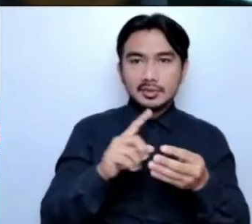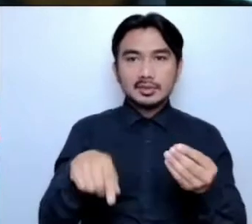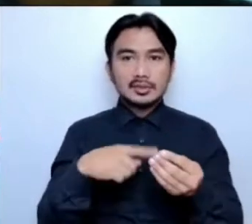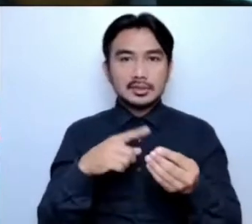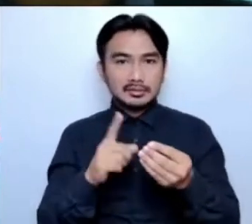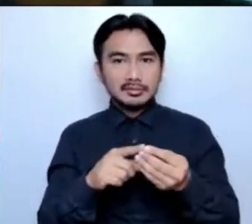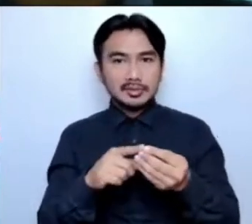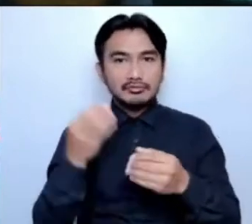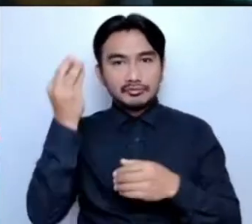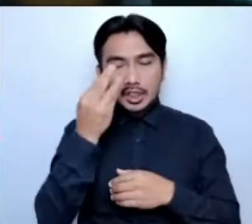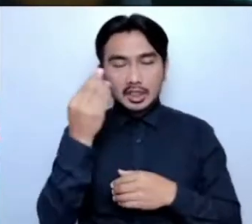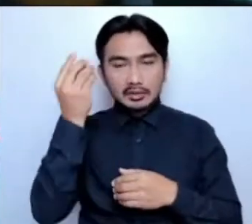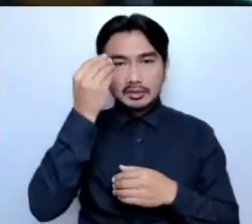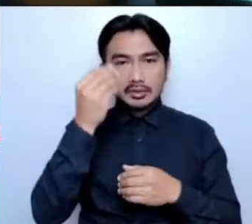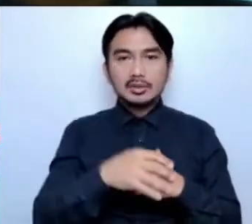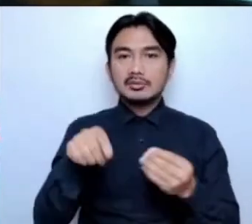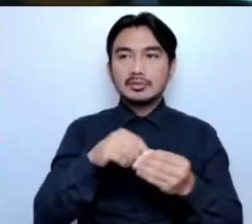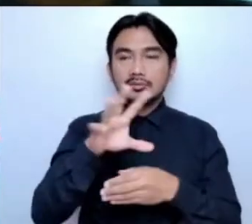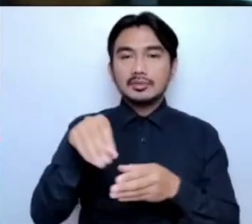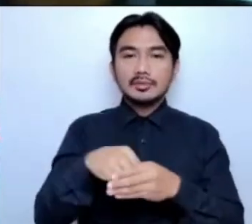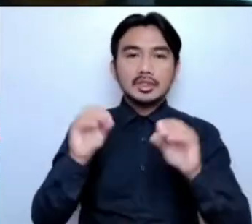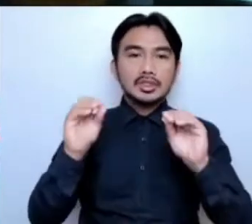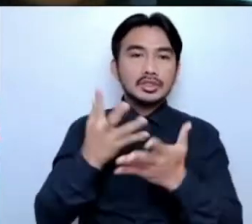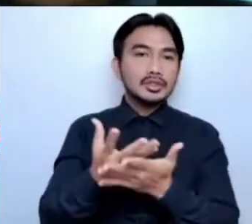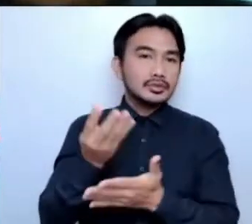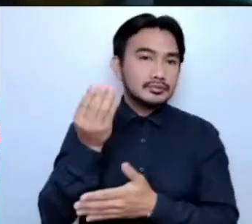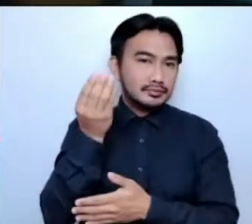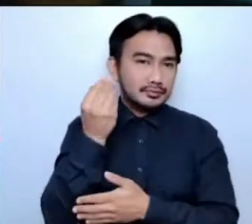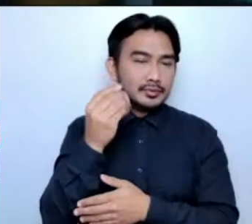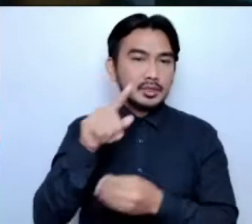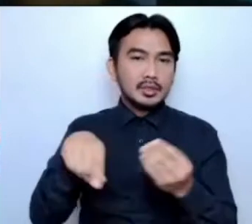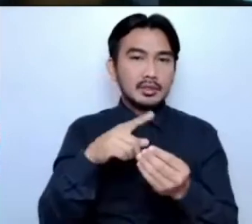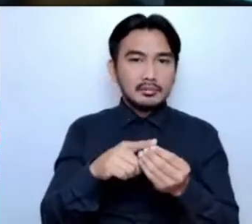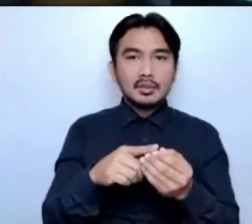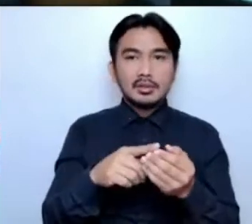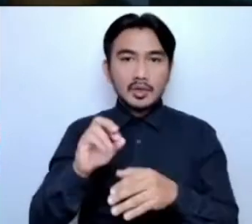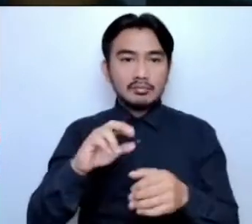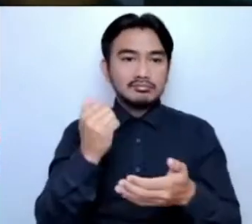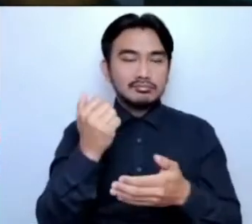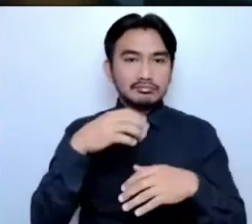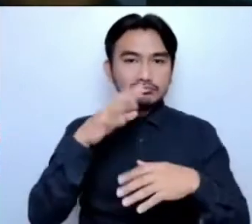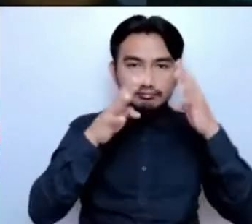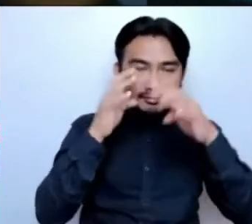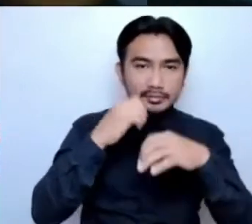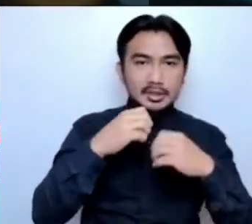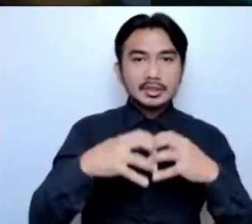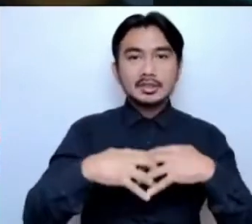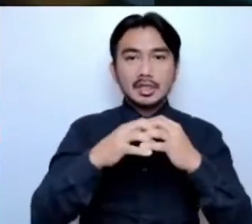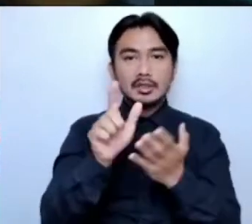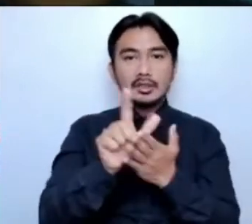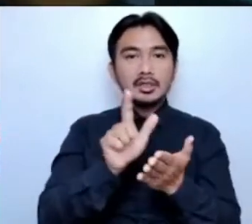of teaching and learning used as basis for planning or designing the lesson. What's now the